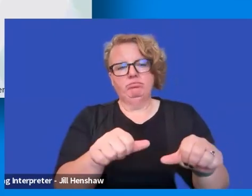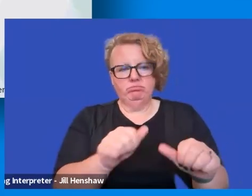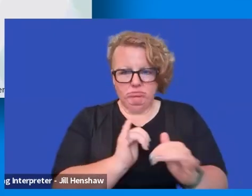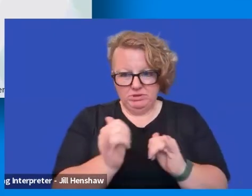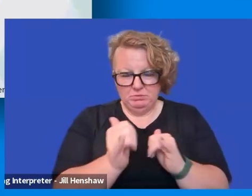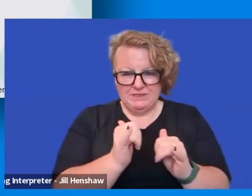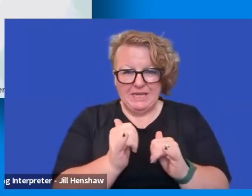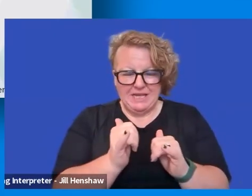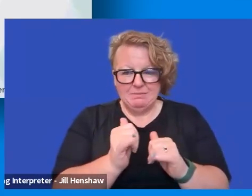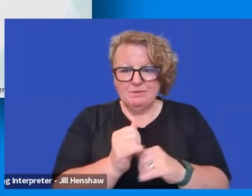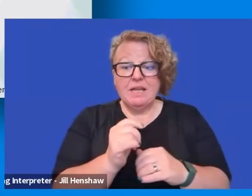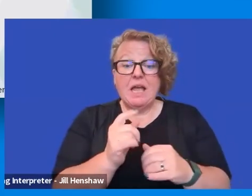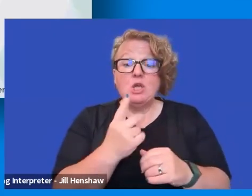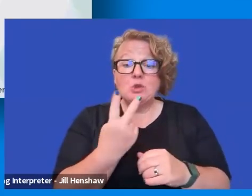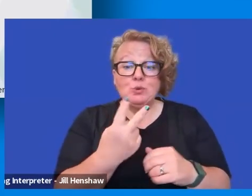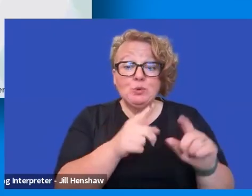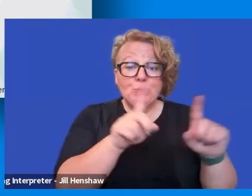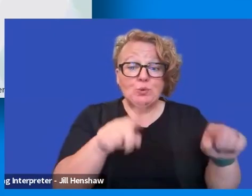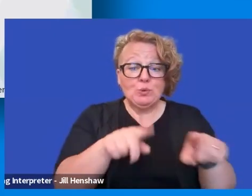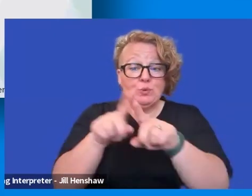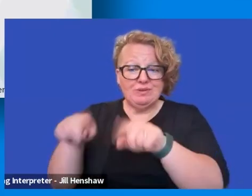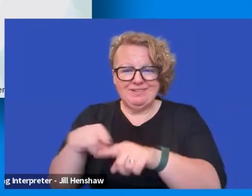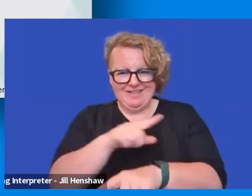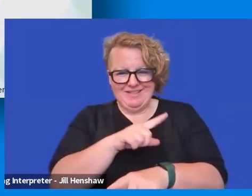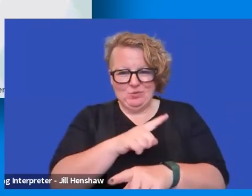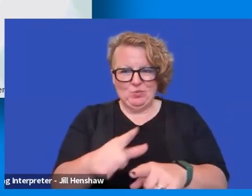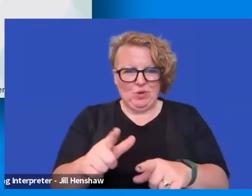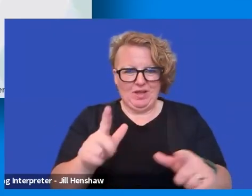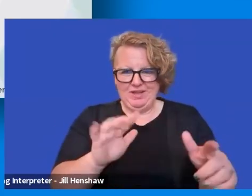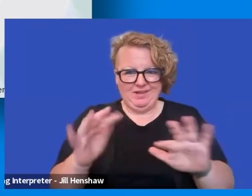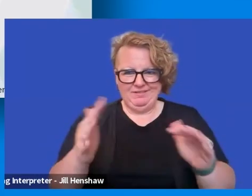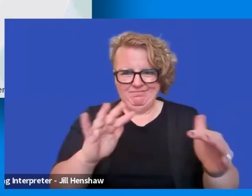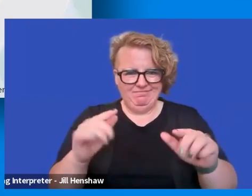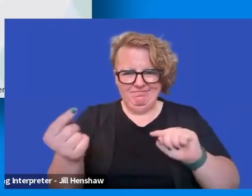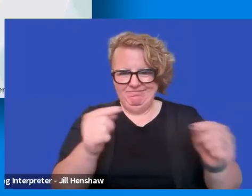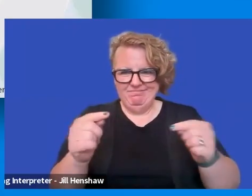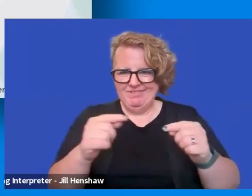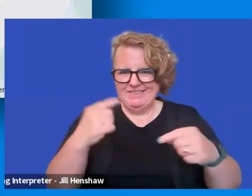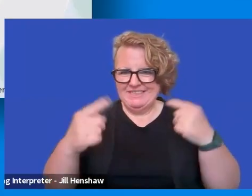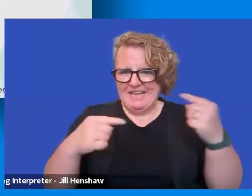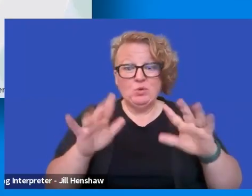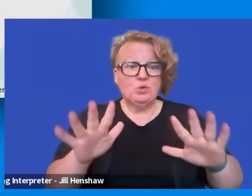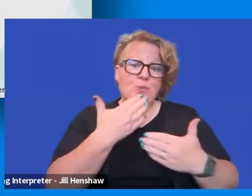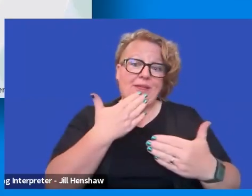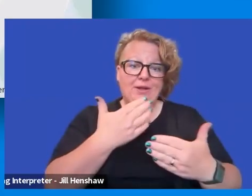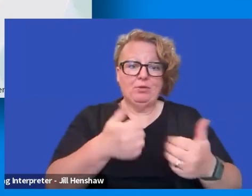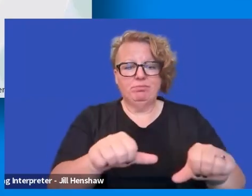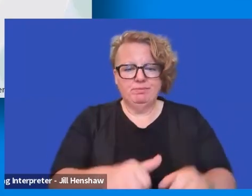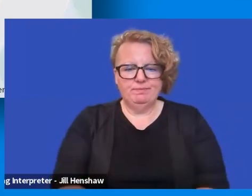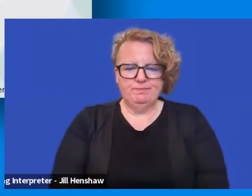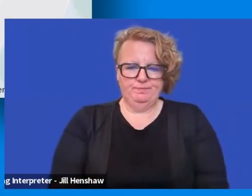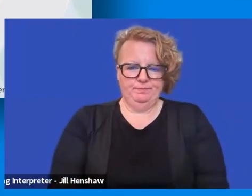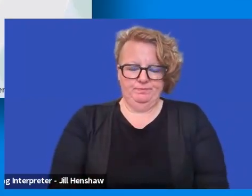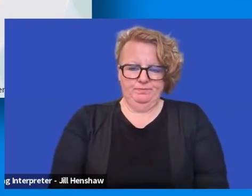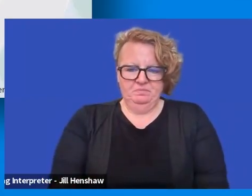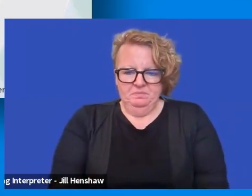sometimes apparently 2 windows open, which is where the echo seems to come from. So thank you very much for those of you who helped resolve